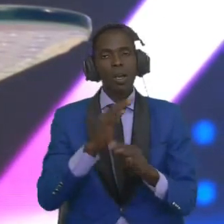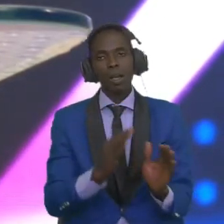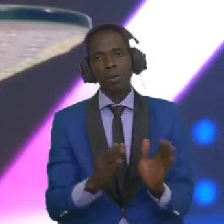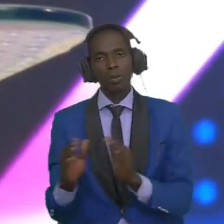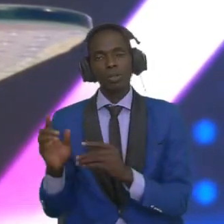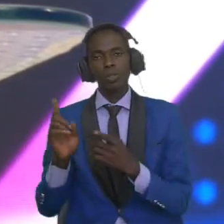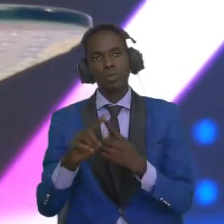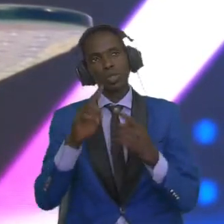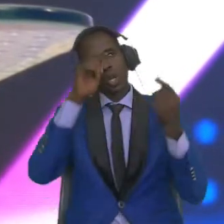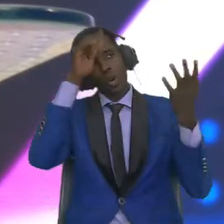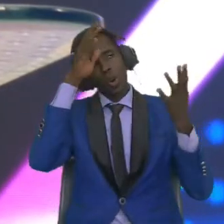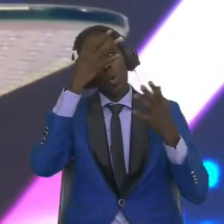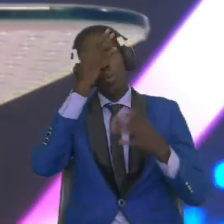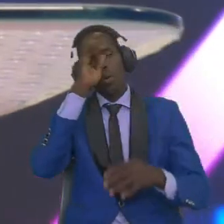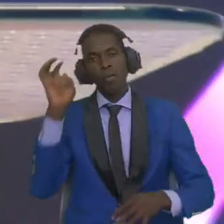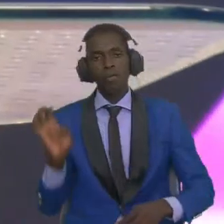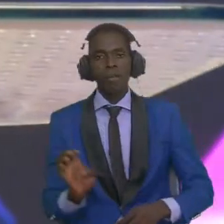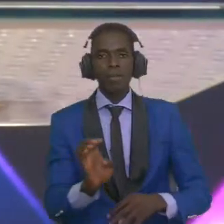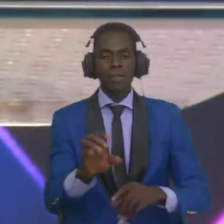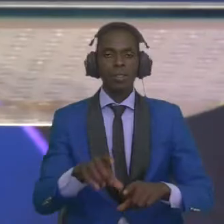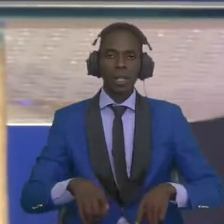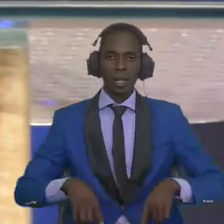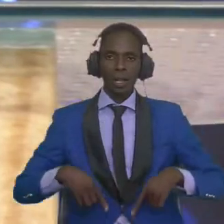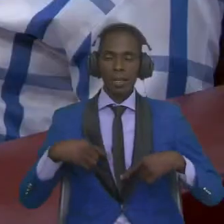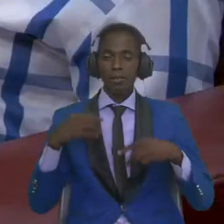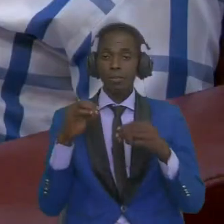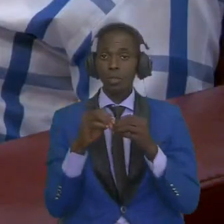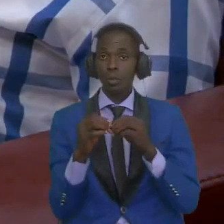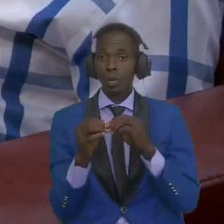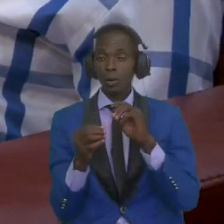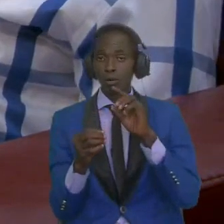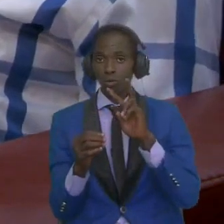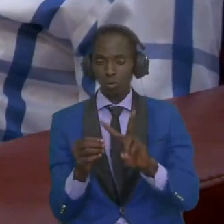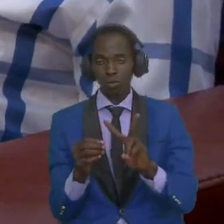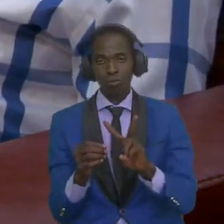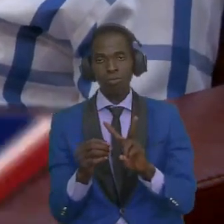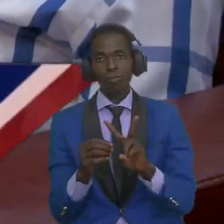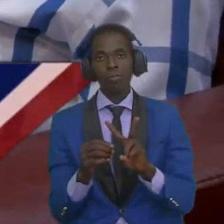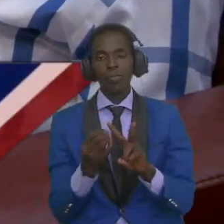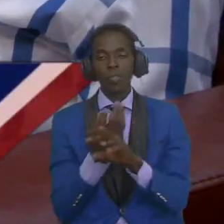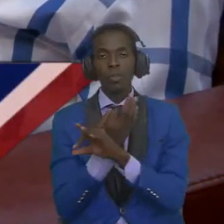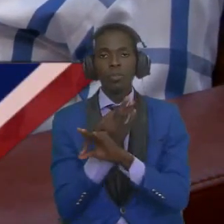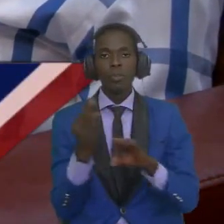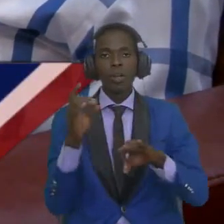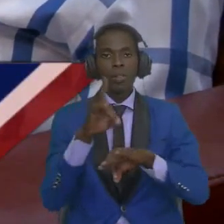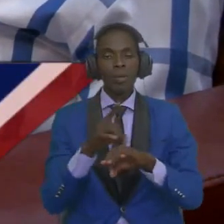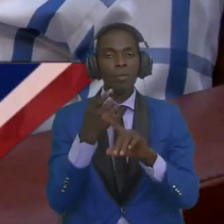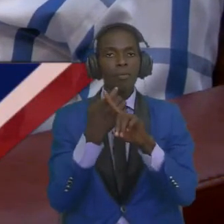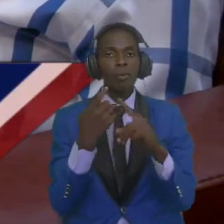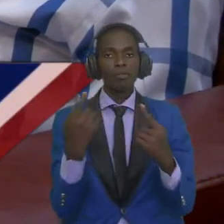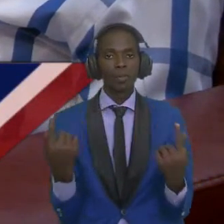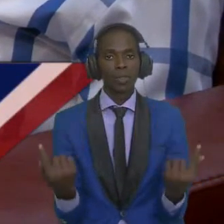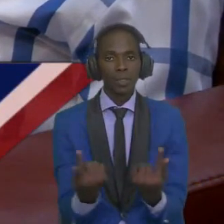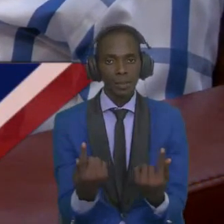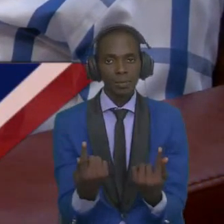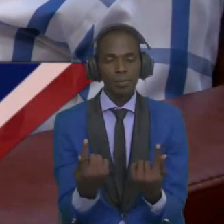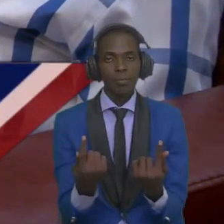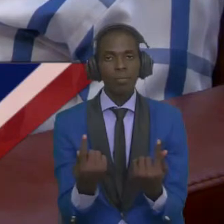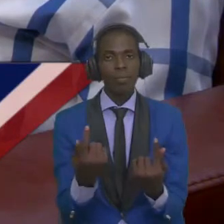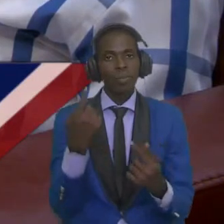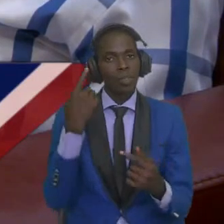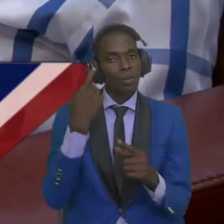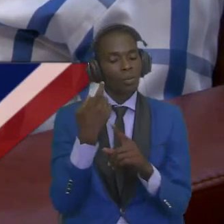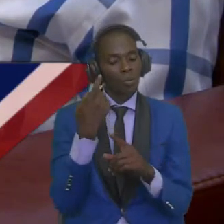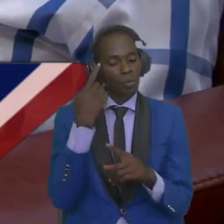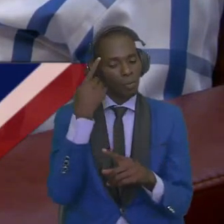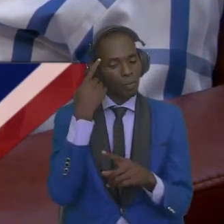of eternal life. Let's look at number two here. Number two is freedom from sin for